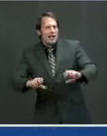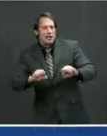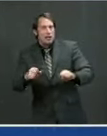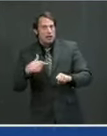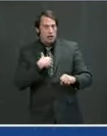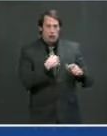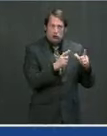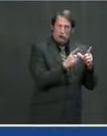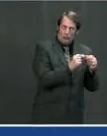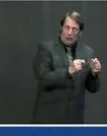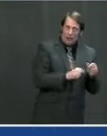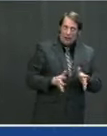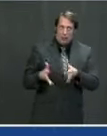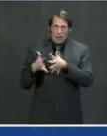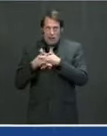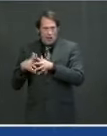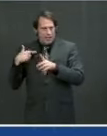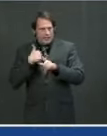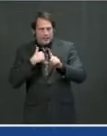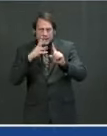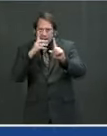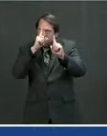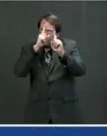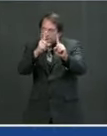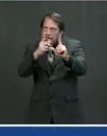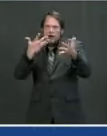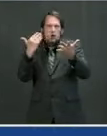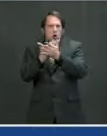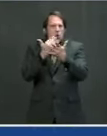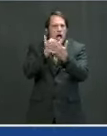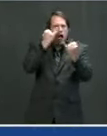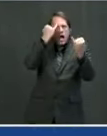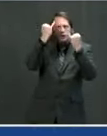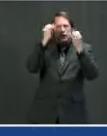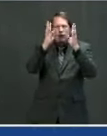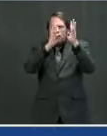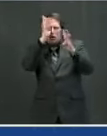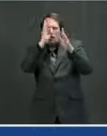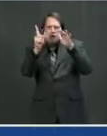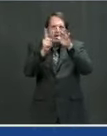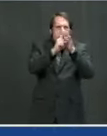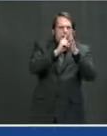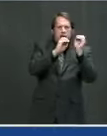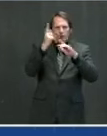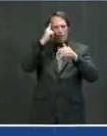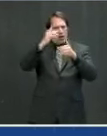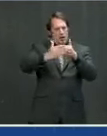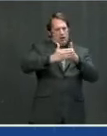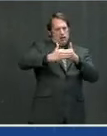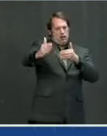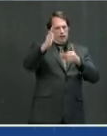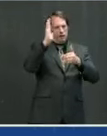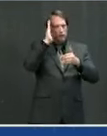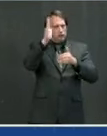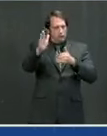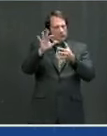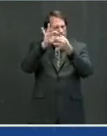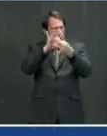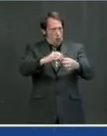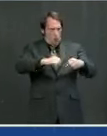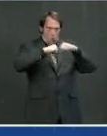future. That includes making sure we invest in and protect the technologies that will maintain and sharpen